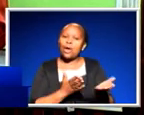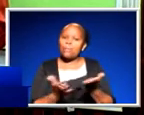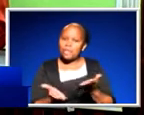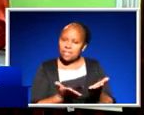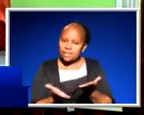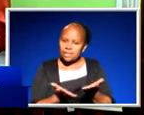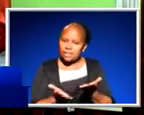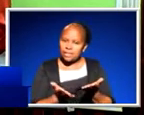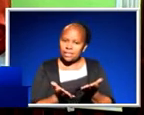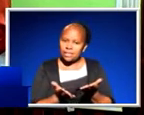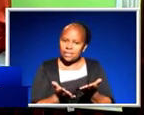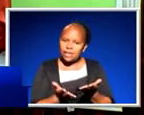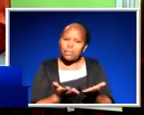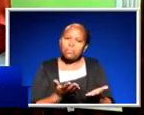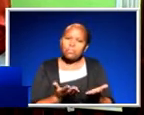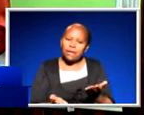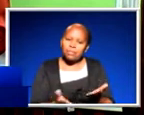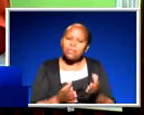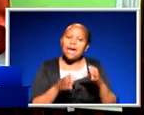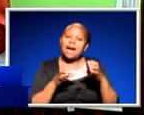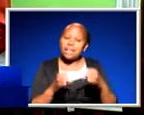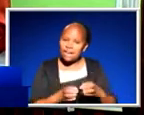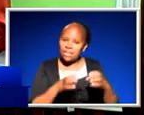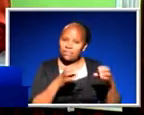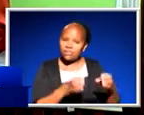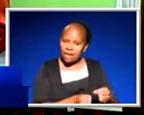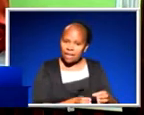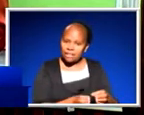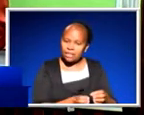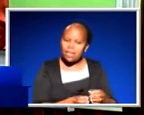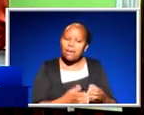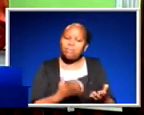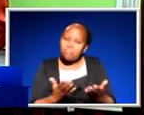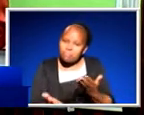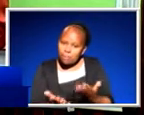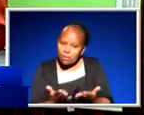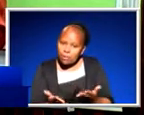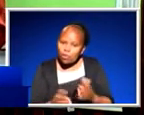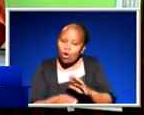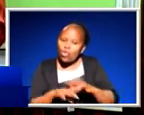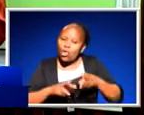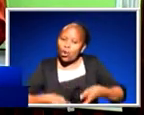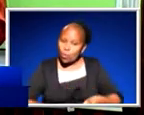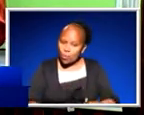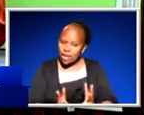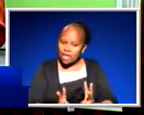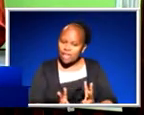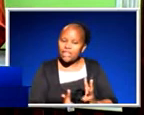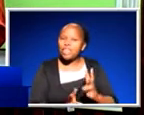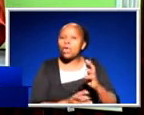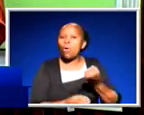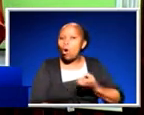businesses can be classified either on the way they are